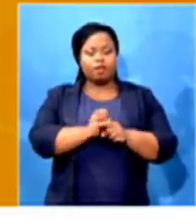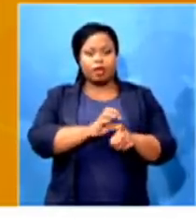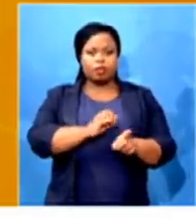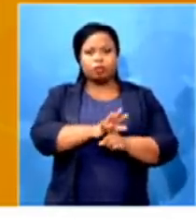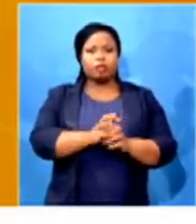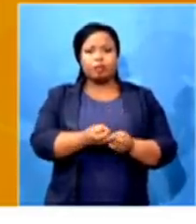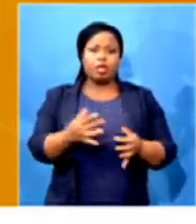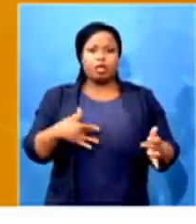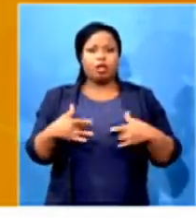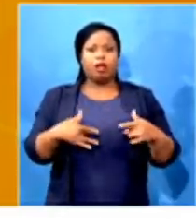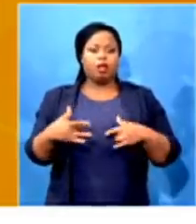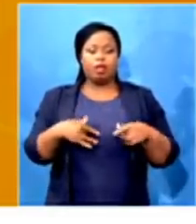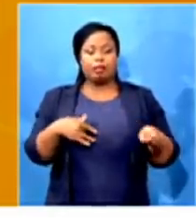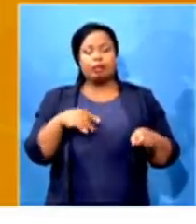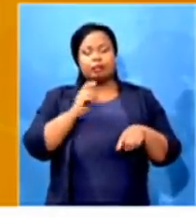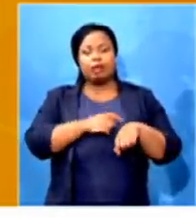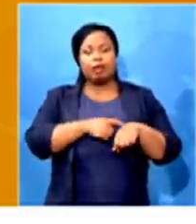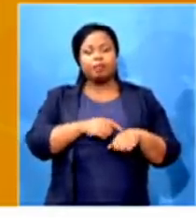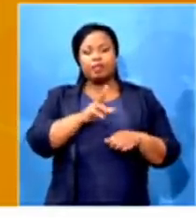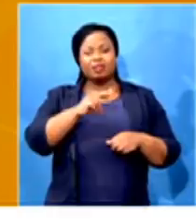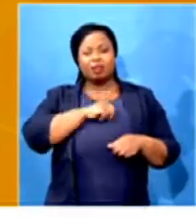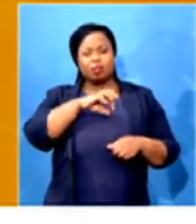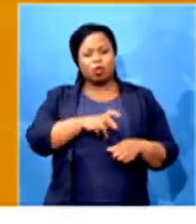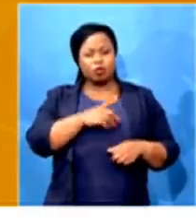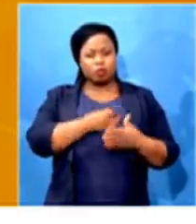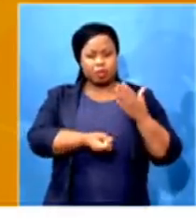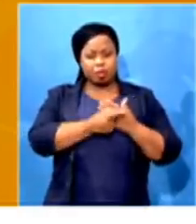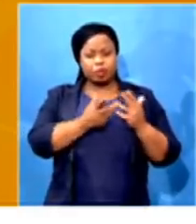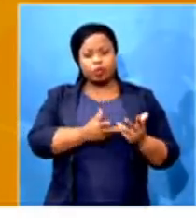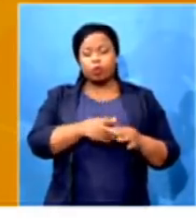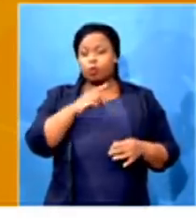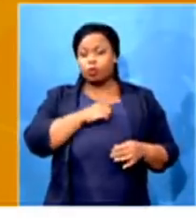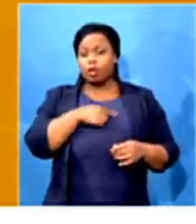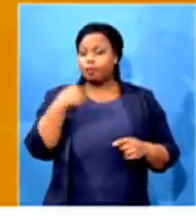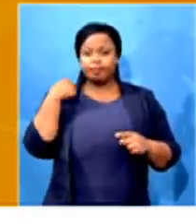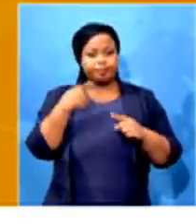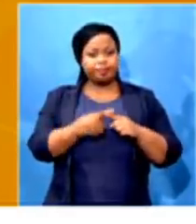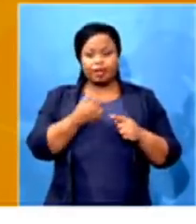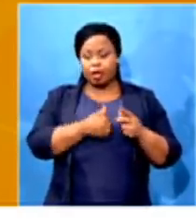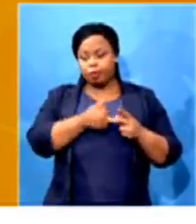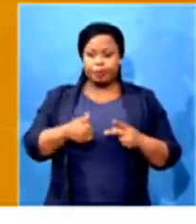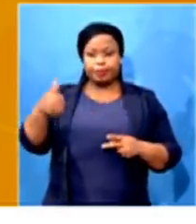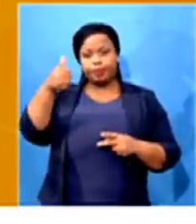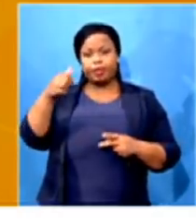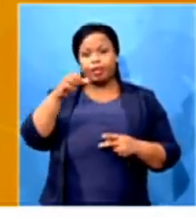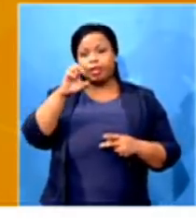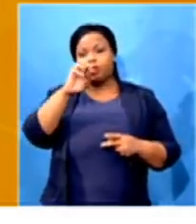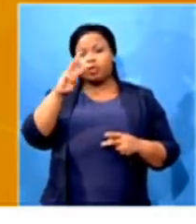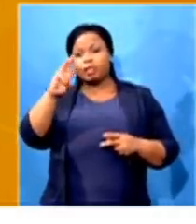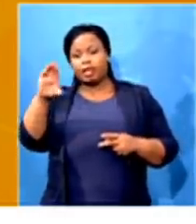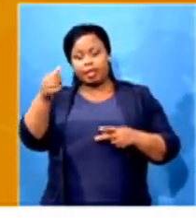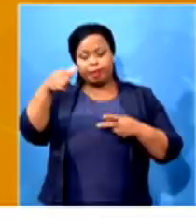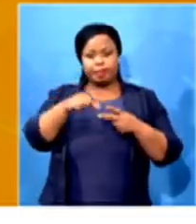worrying at that time in KZN. It really has since been overtaken by the Western Cape, by the Eastern Cape, as well